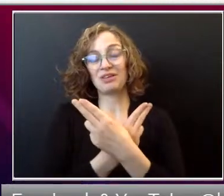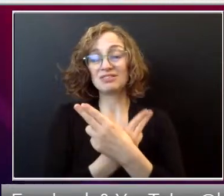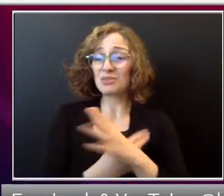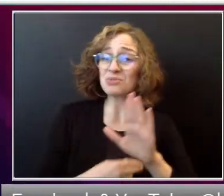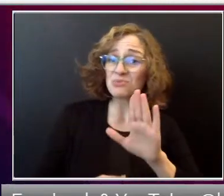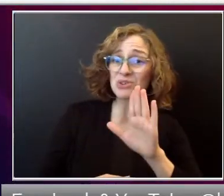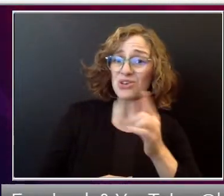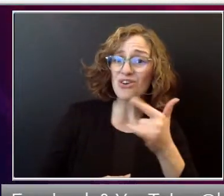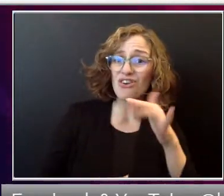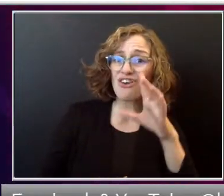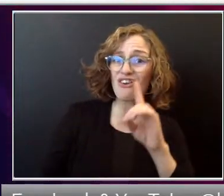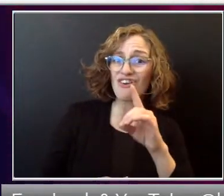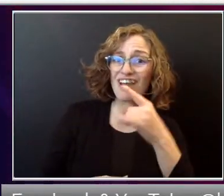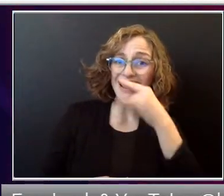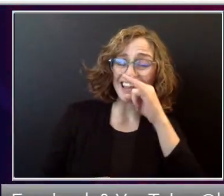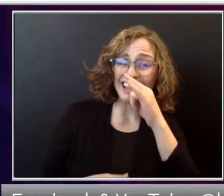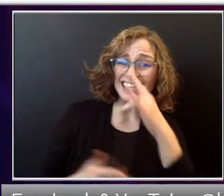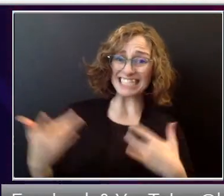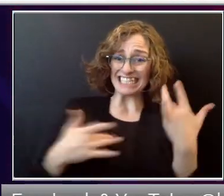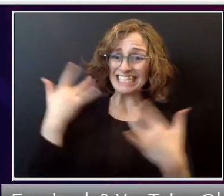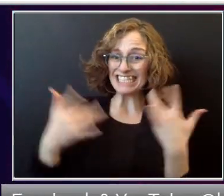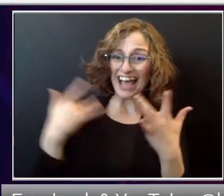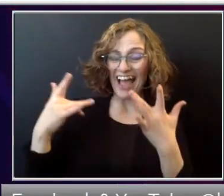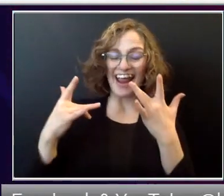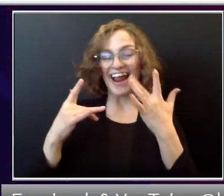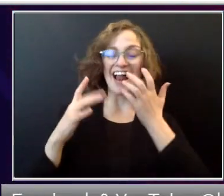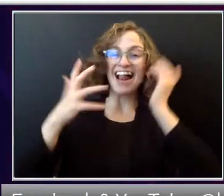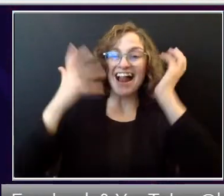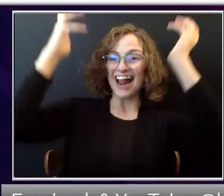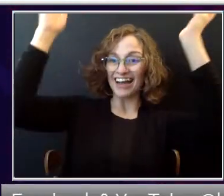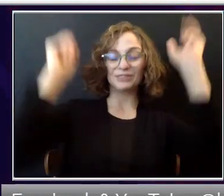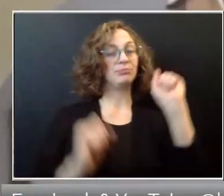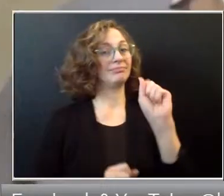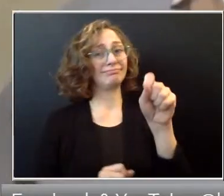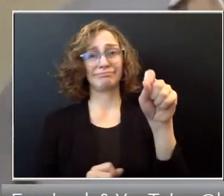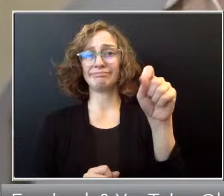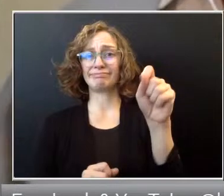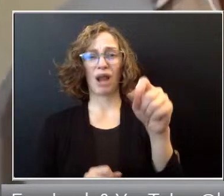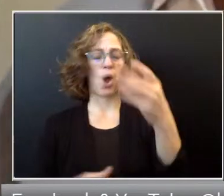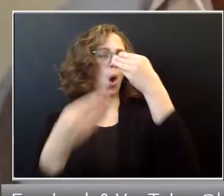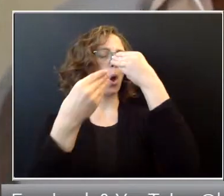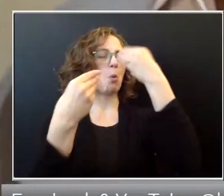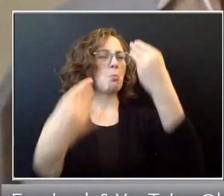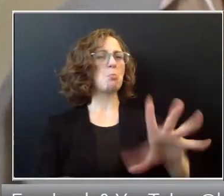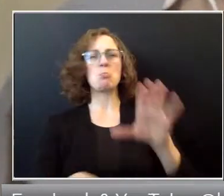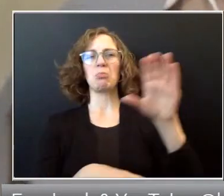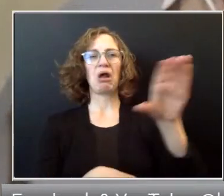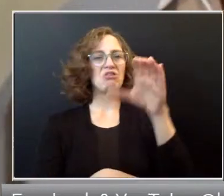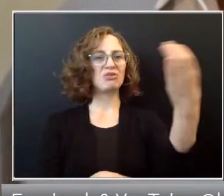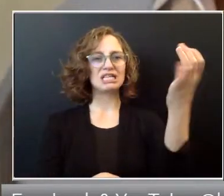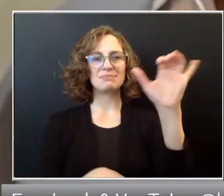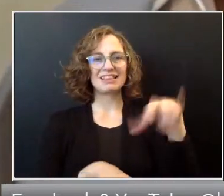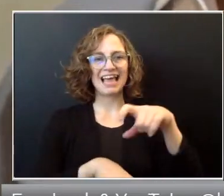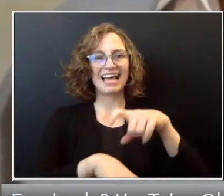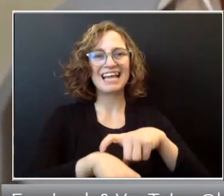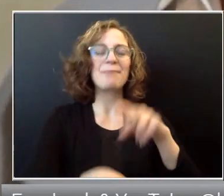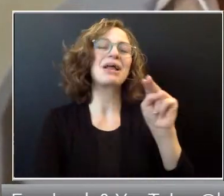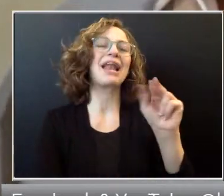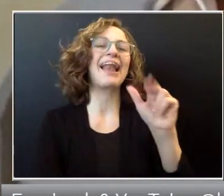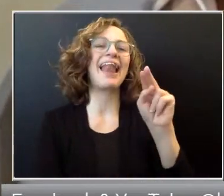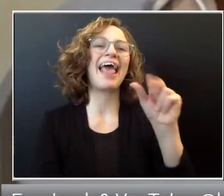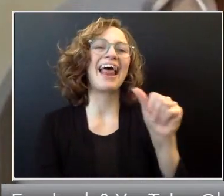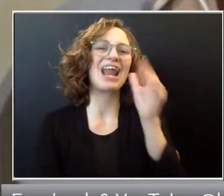cheering? Yes, yes. They didn't care about Christmas at that point. Their Nana was going to be